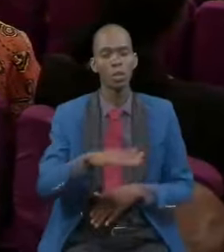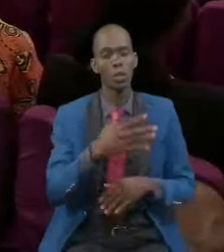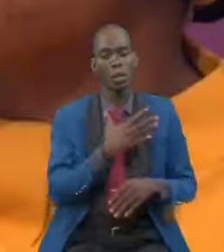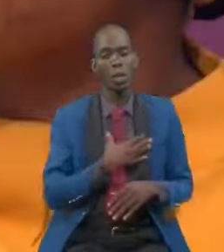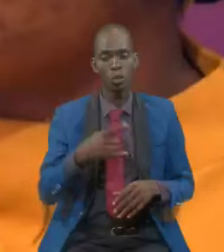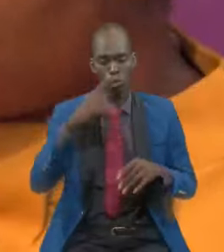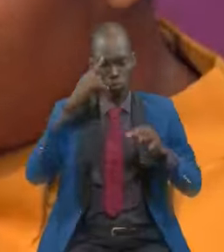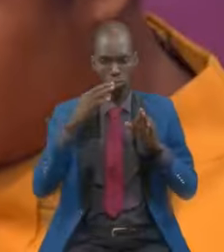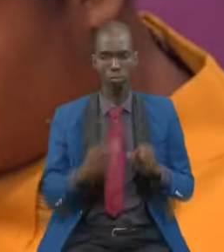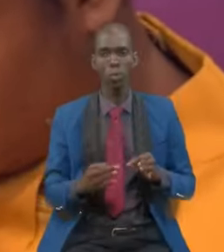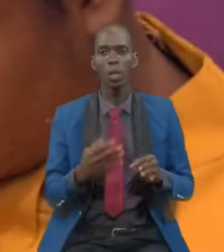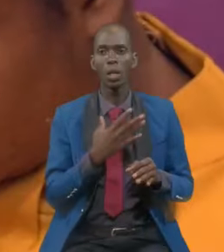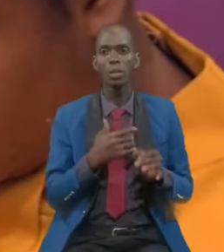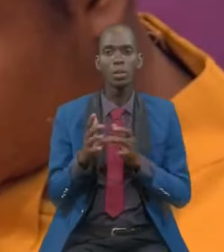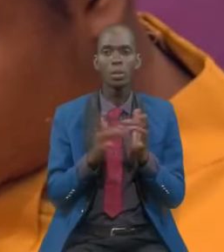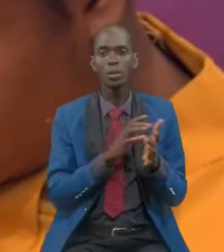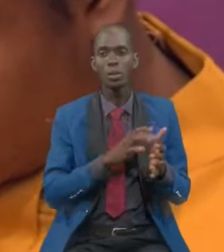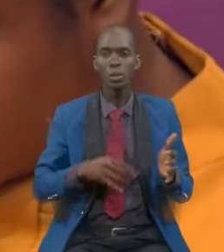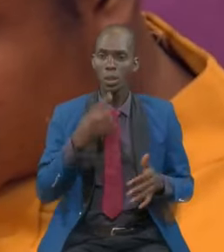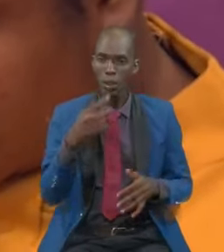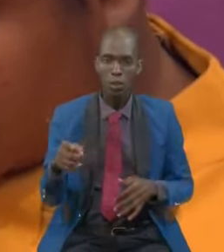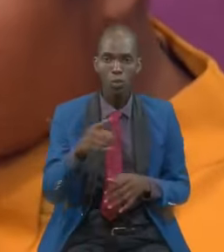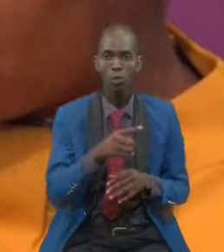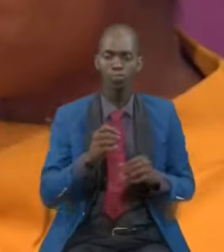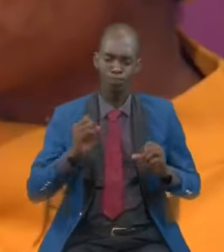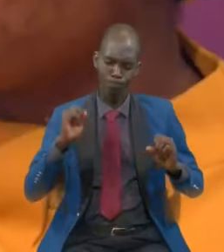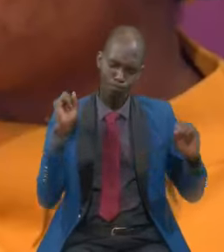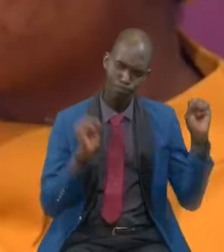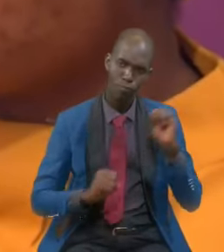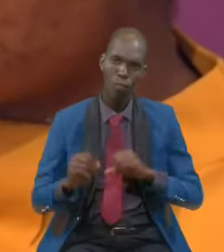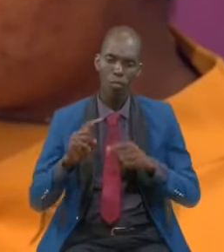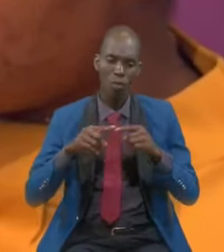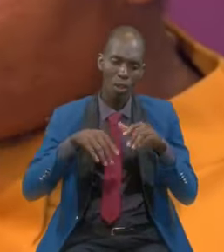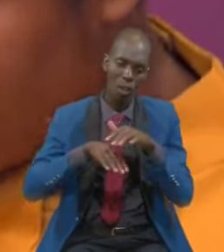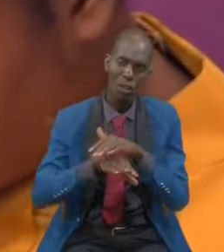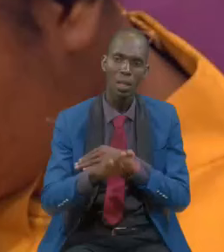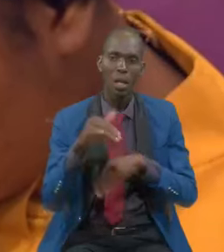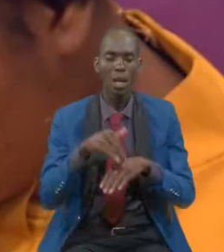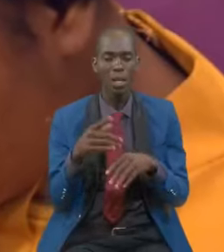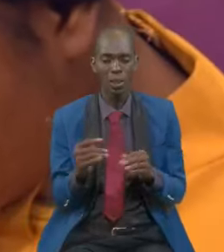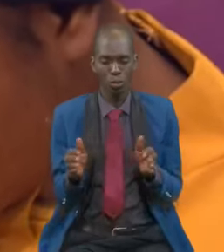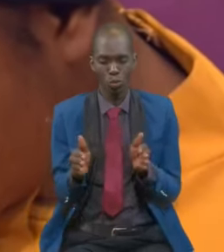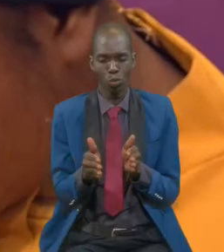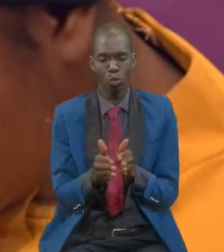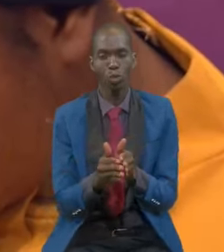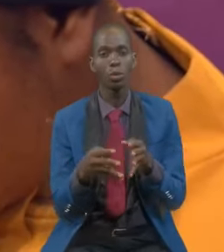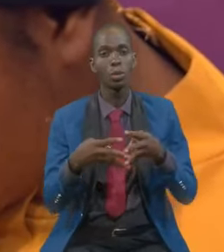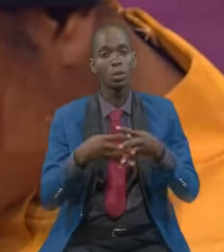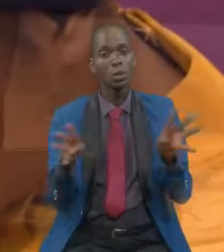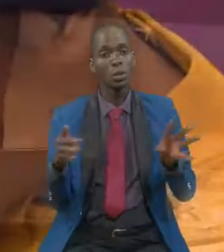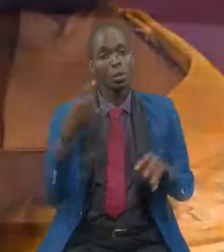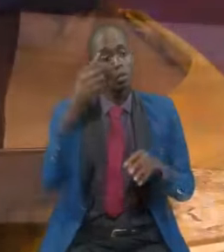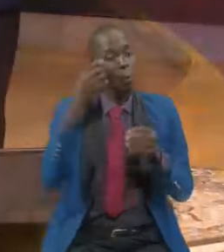said, strive to enter in at the strait gate, for many, I say unto